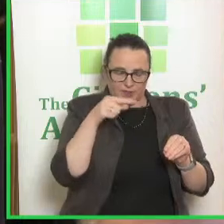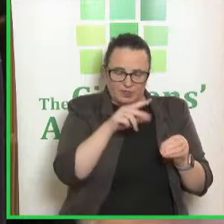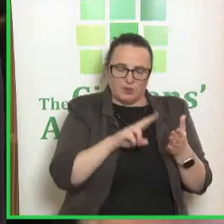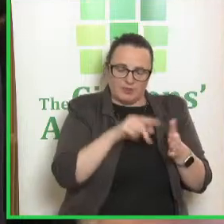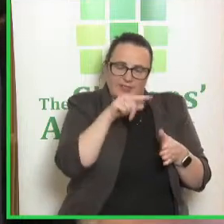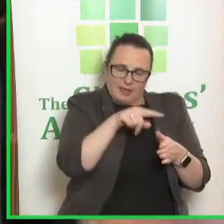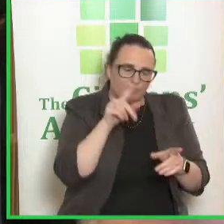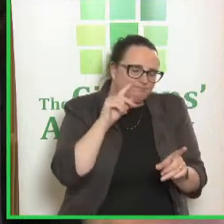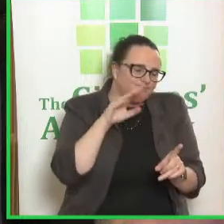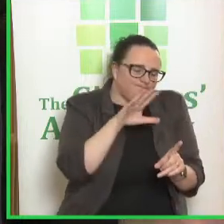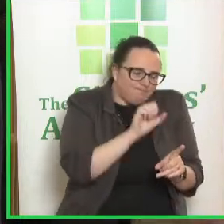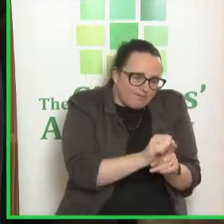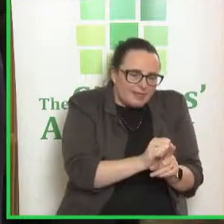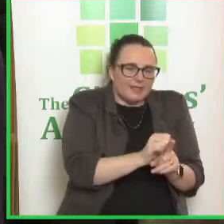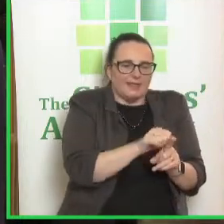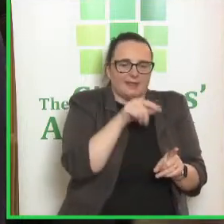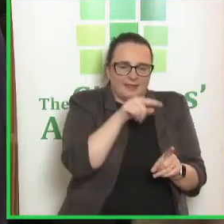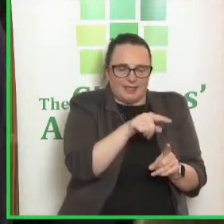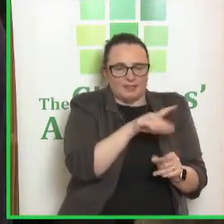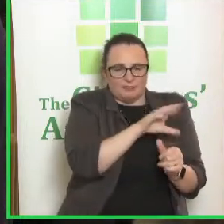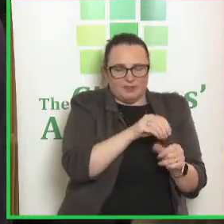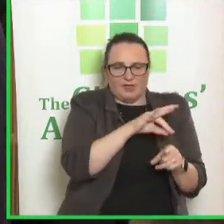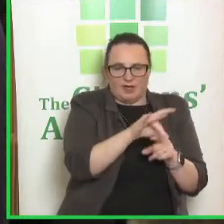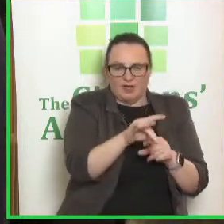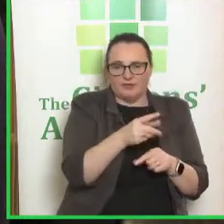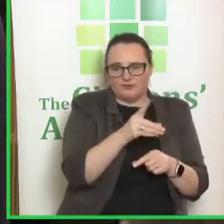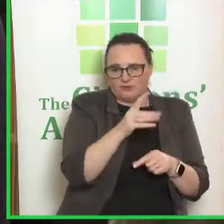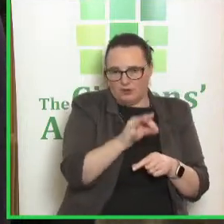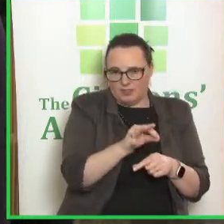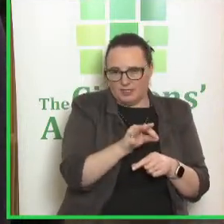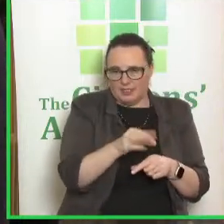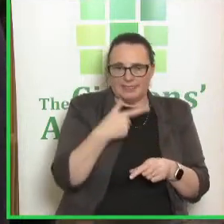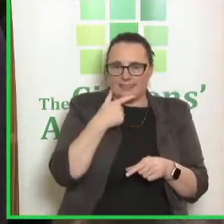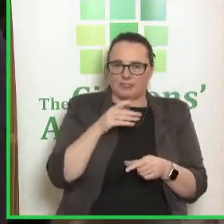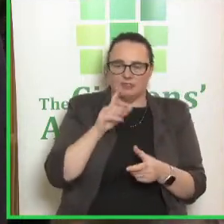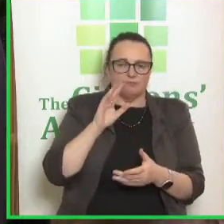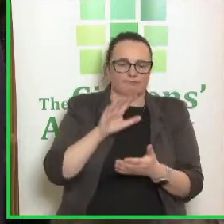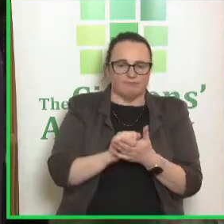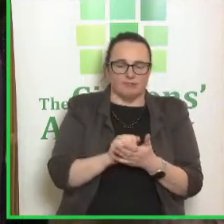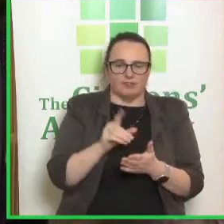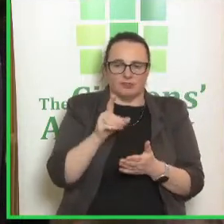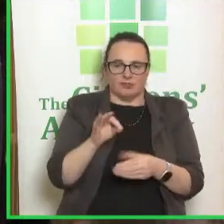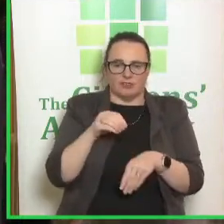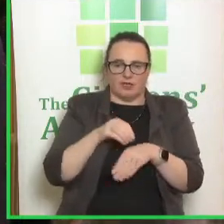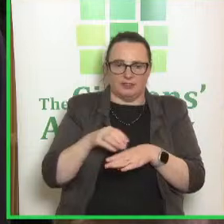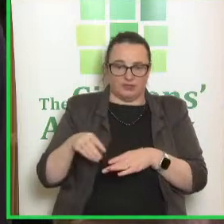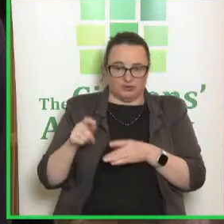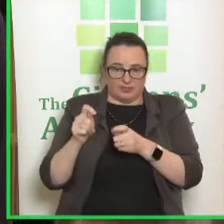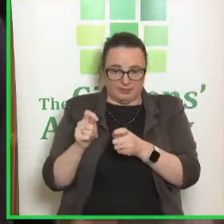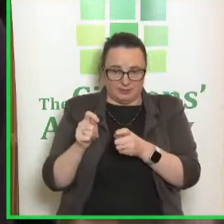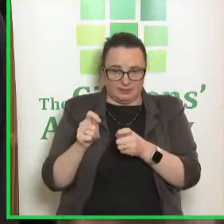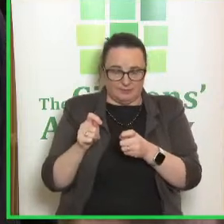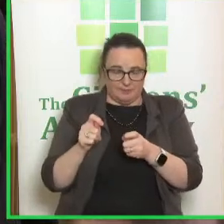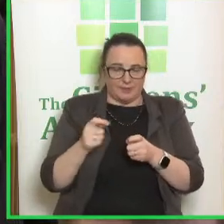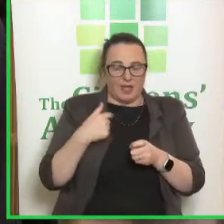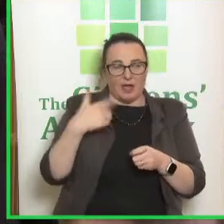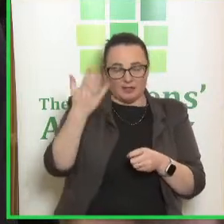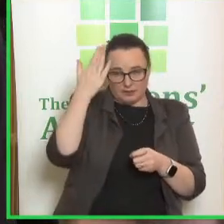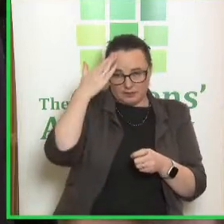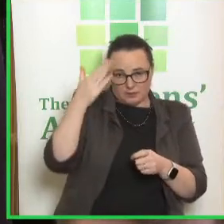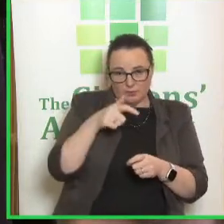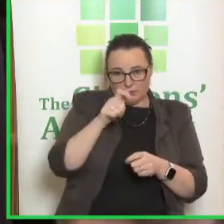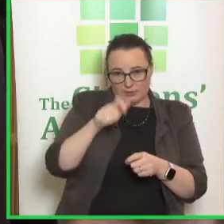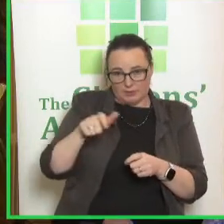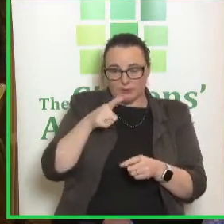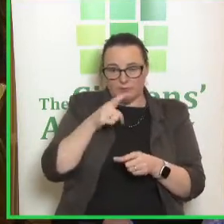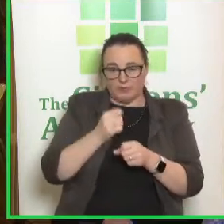able to identify nitazines. So it's not a straightforward thing to be able to identify drugs on streets. And the other thing is, I know people have been talking about